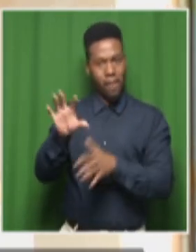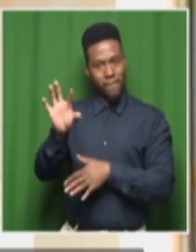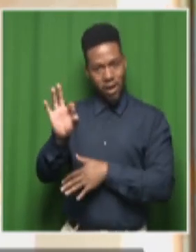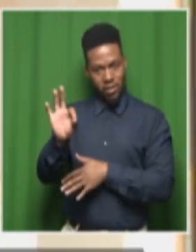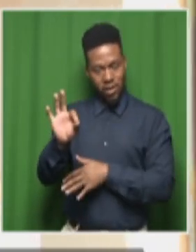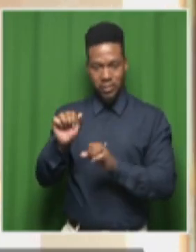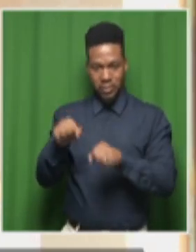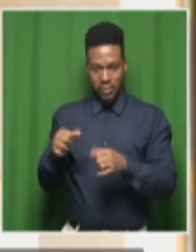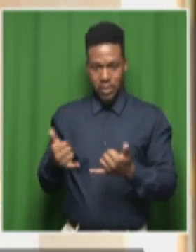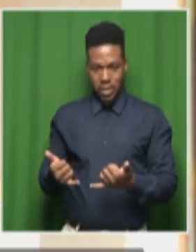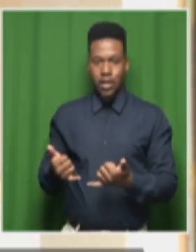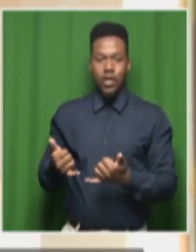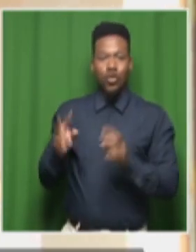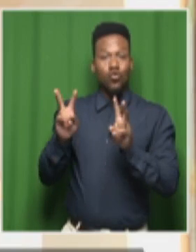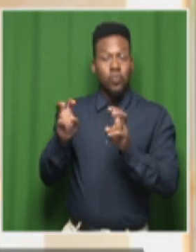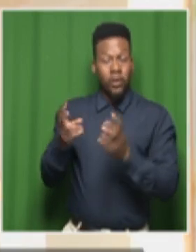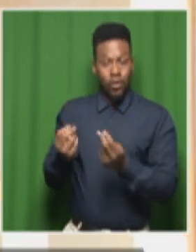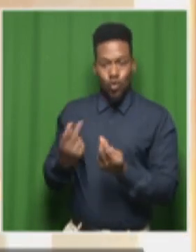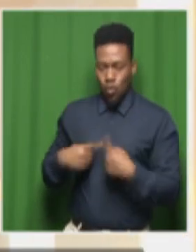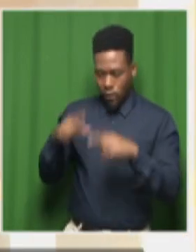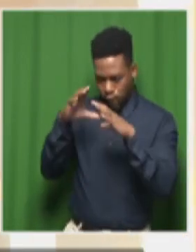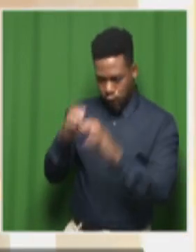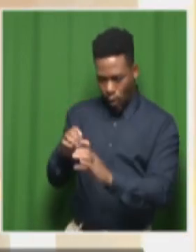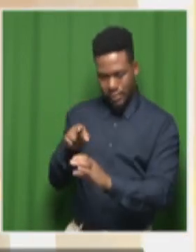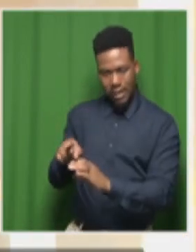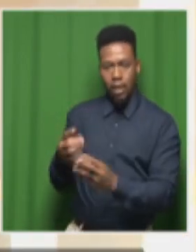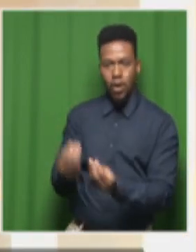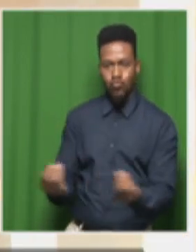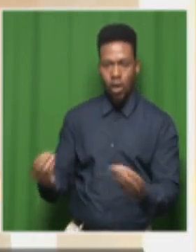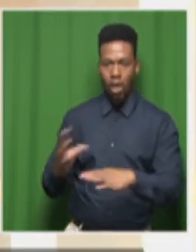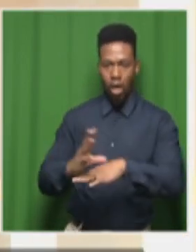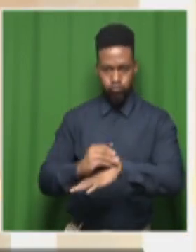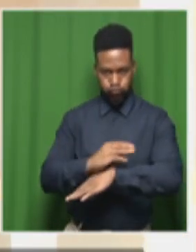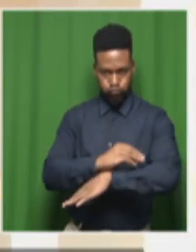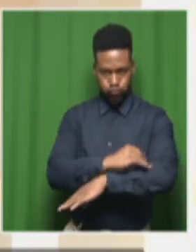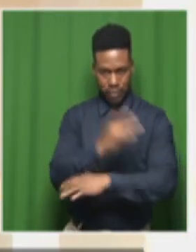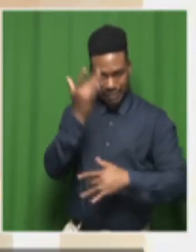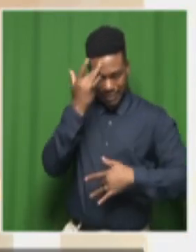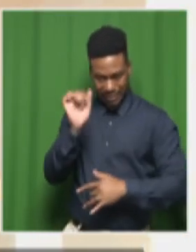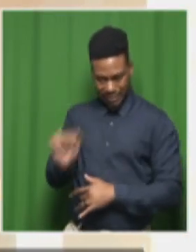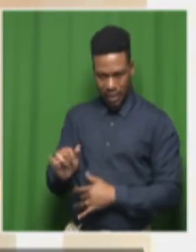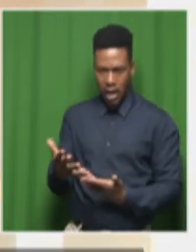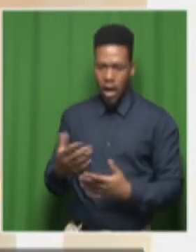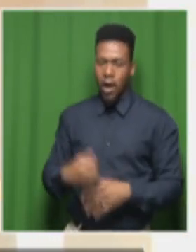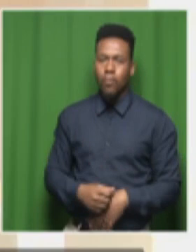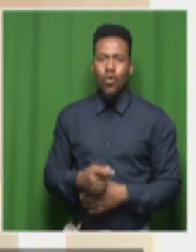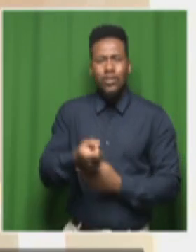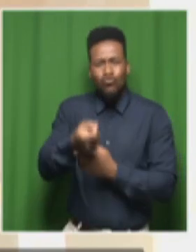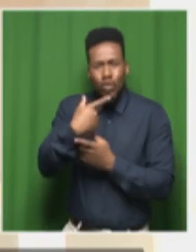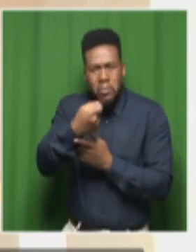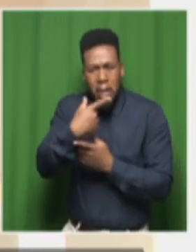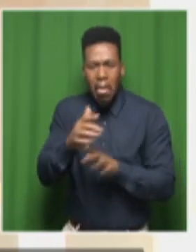shining a spotlight on childhood cancers. And so today, research, interventions and treatment at large is what's coming to the